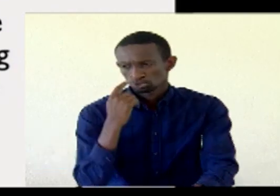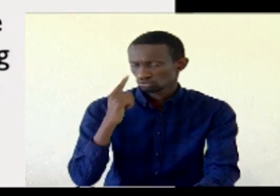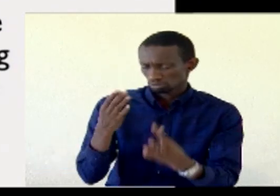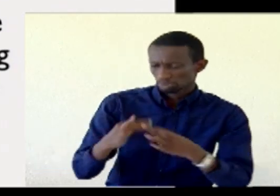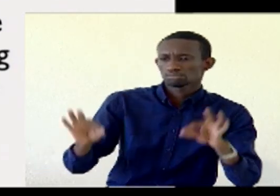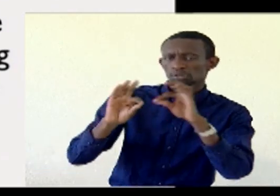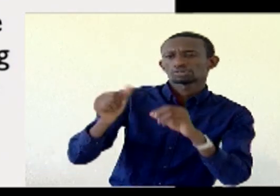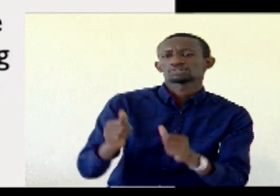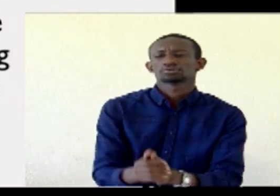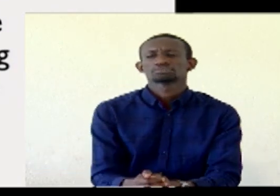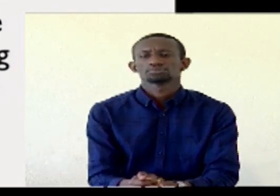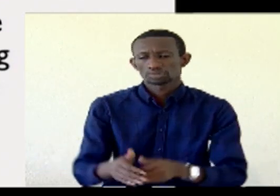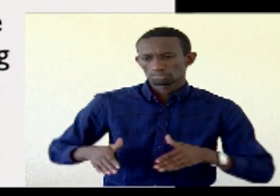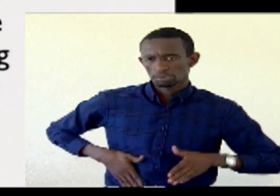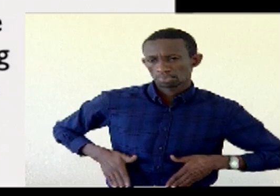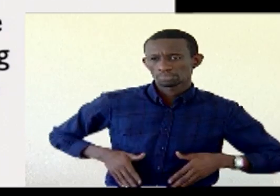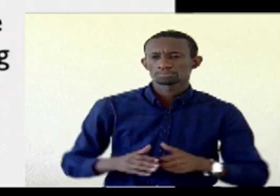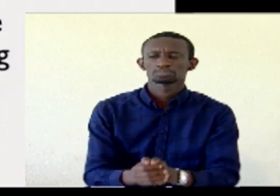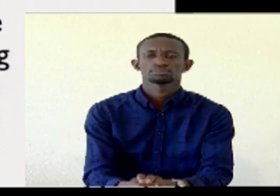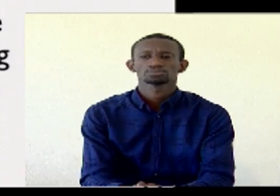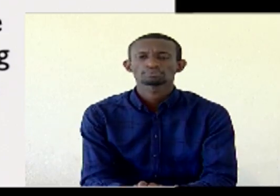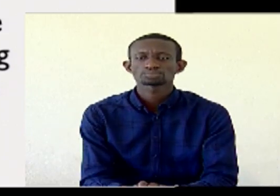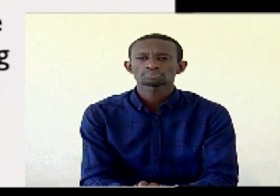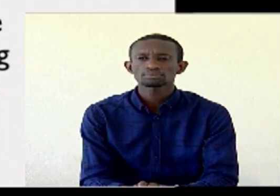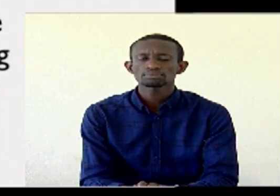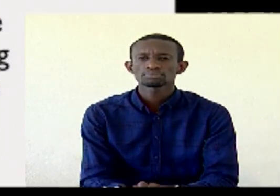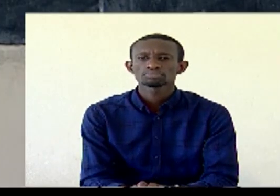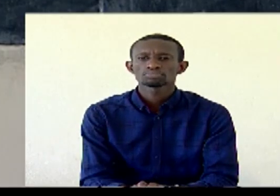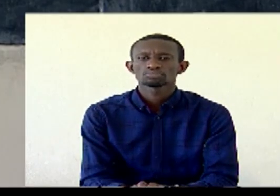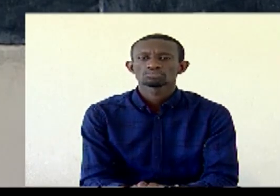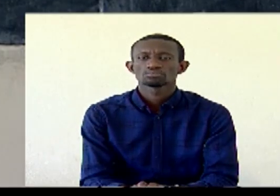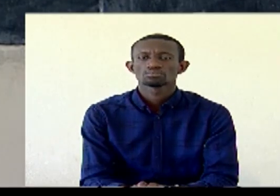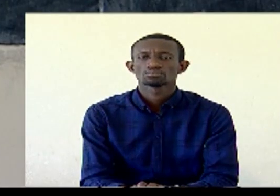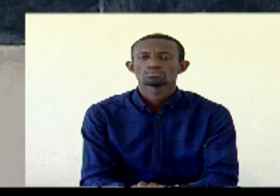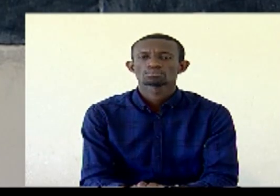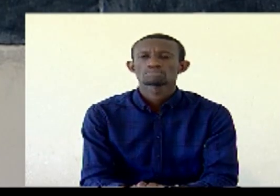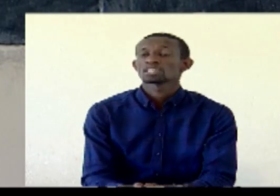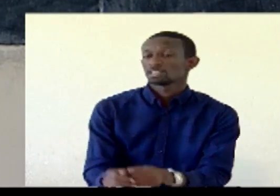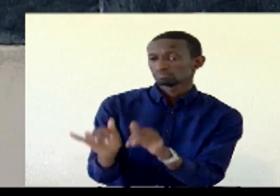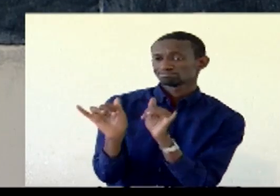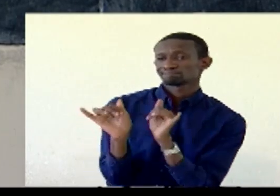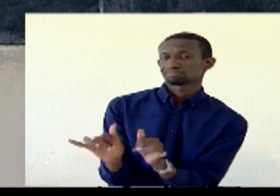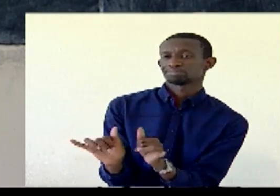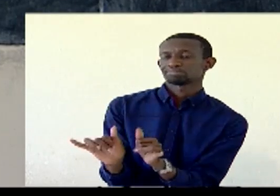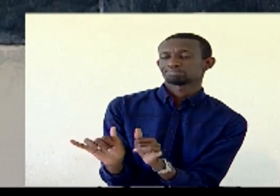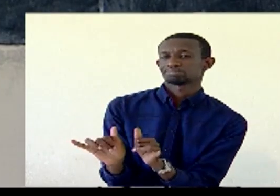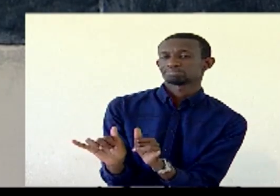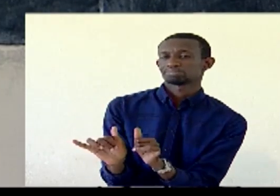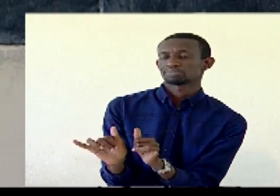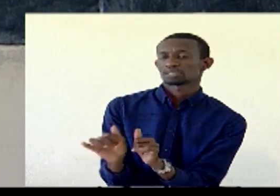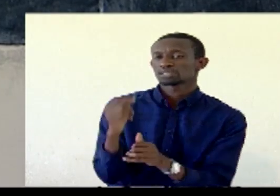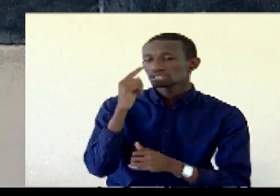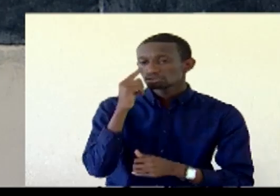function of the kidney. Keeps substances stable in the blood.